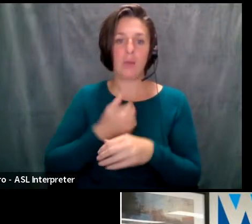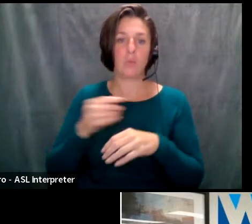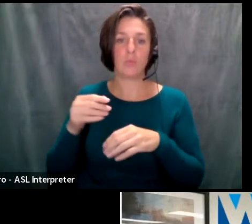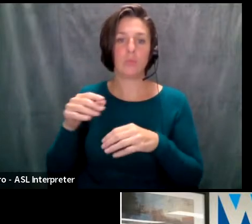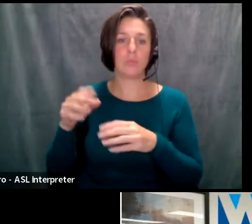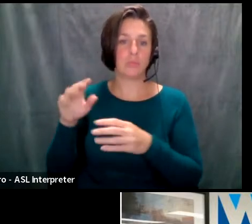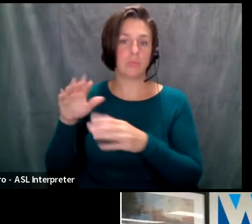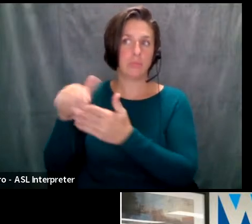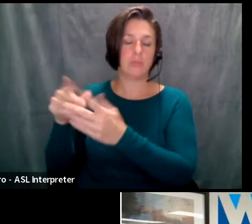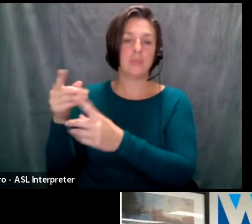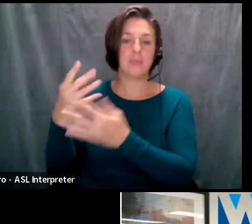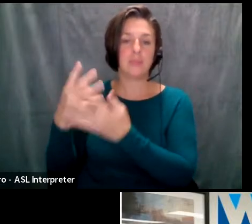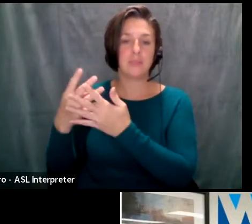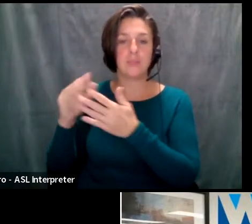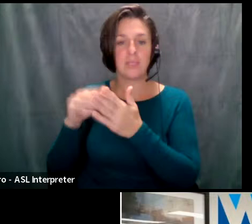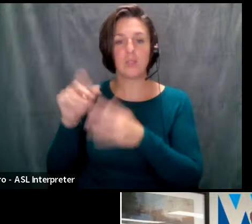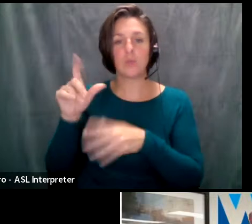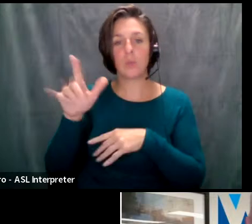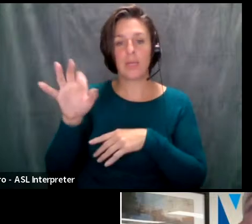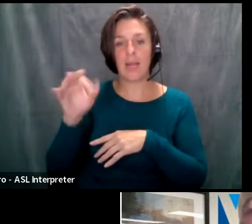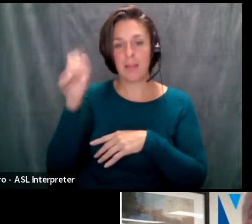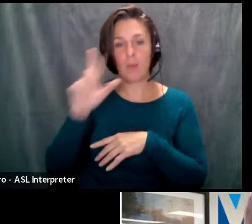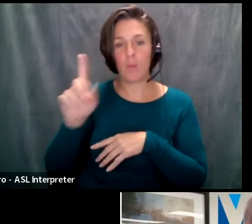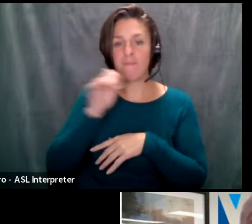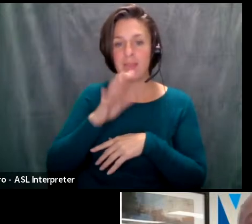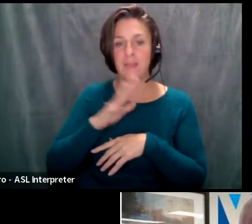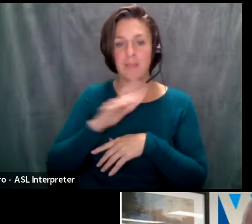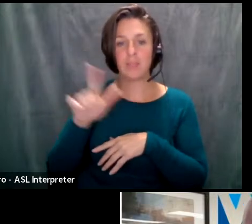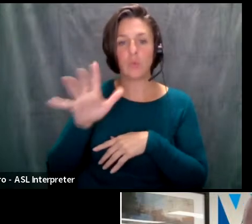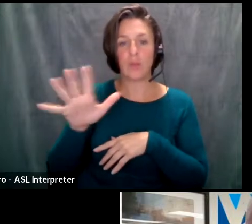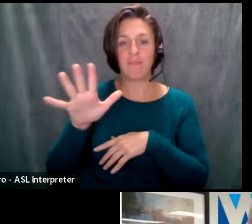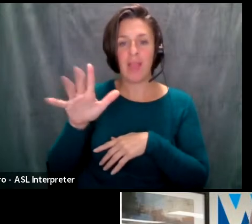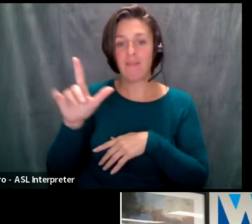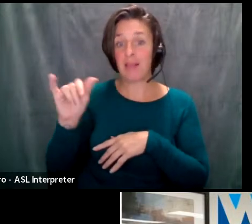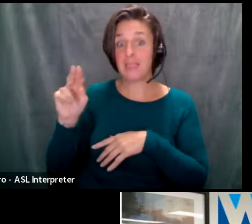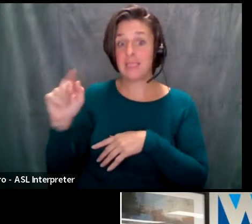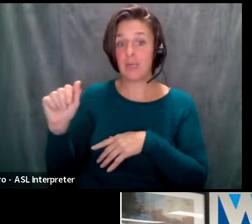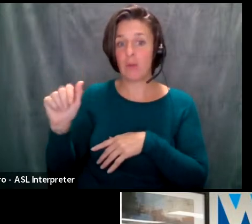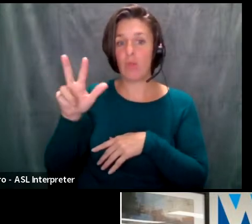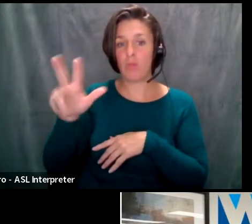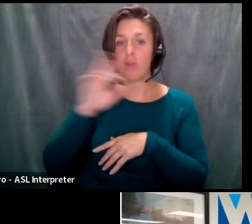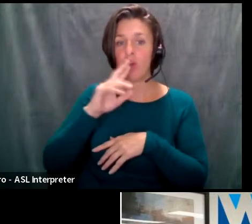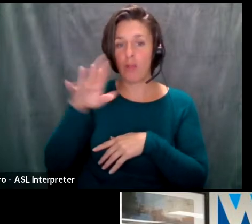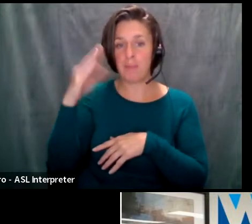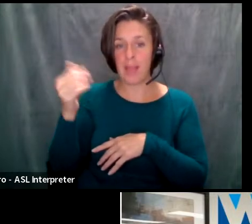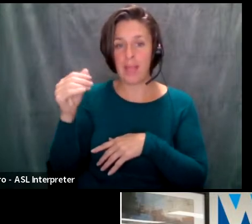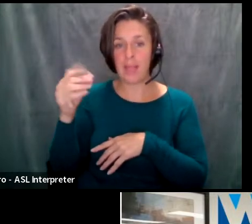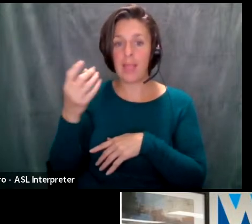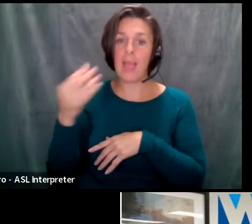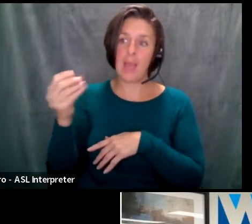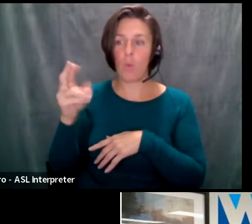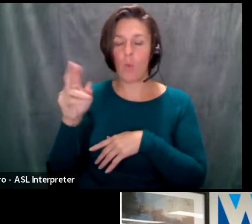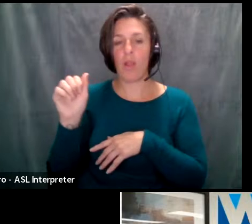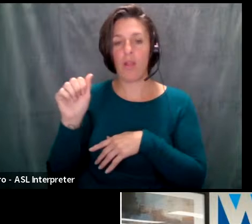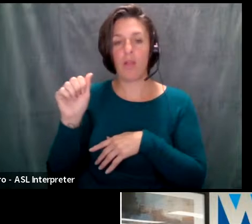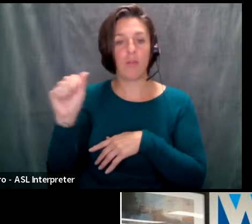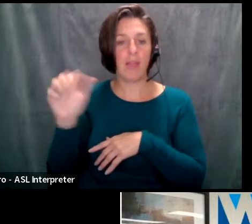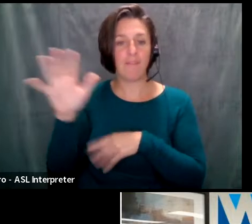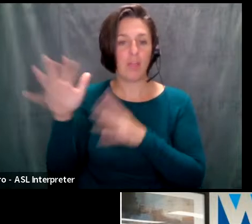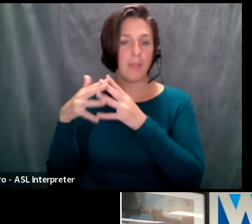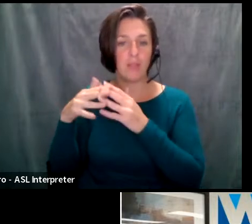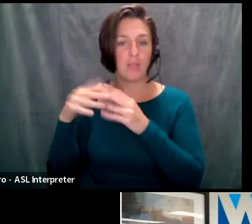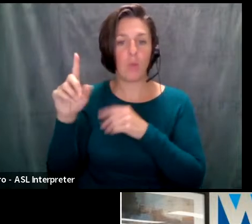29 males, 1 female, 25 are Latinos, 3 are Black and/or African American,